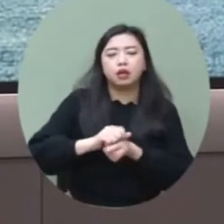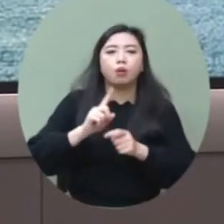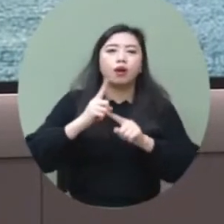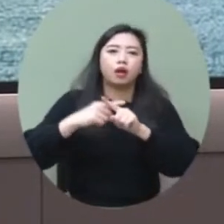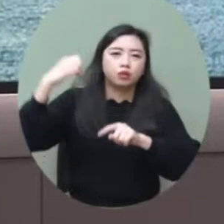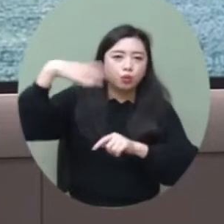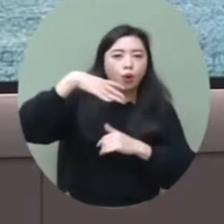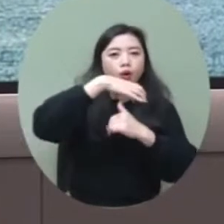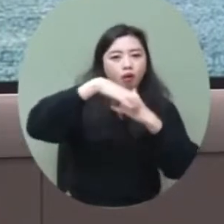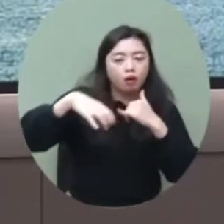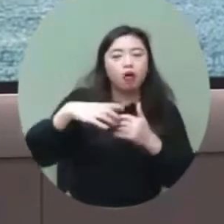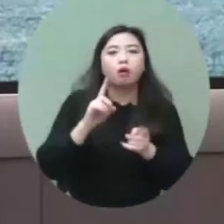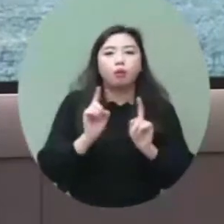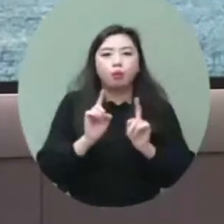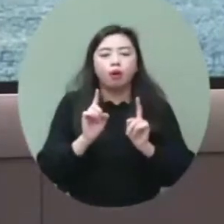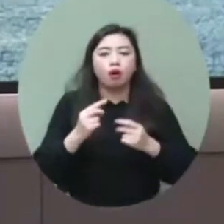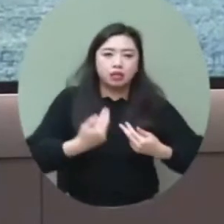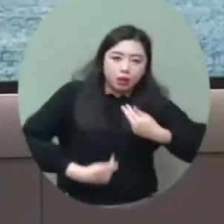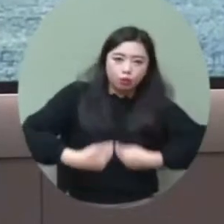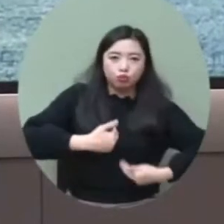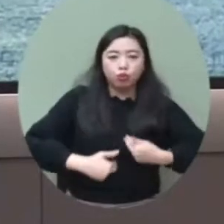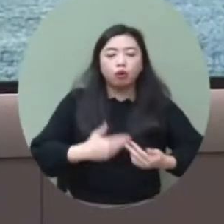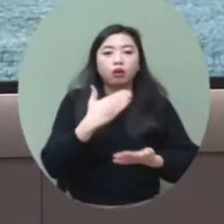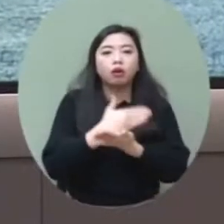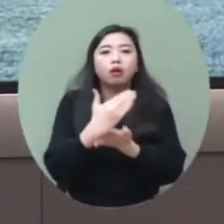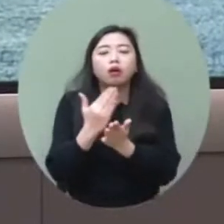daycare patients, those receiving